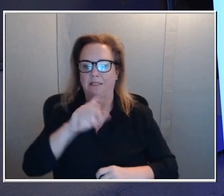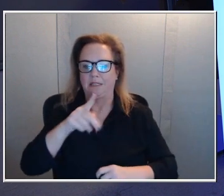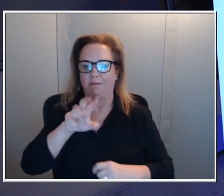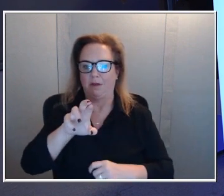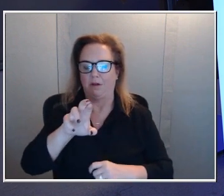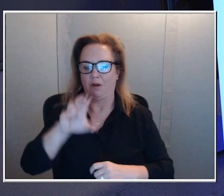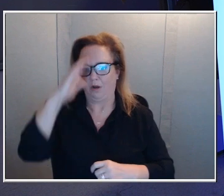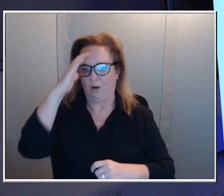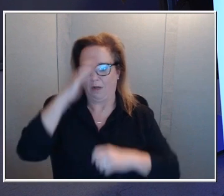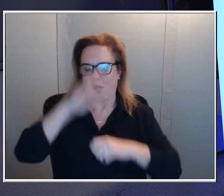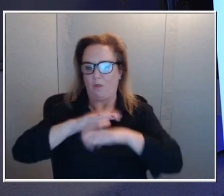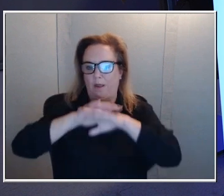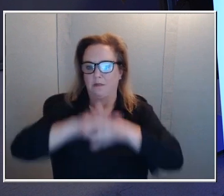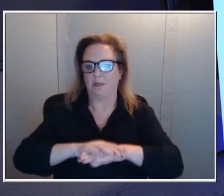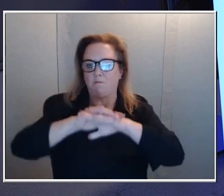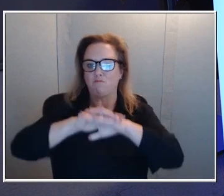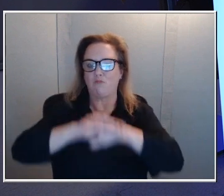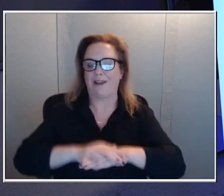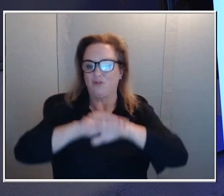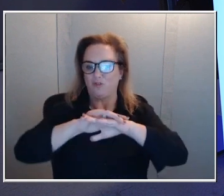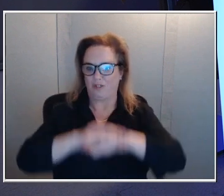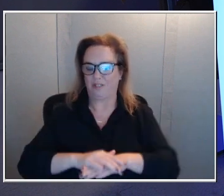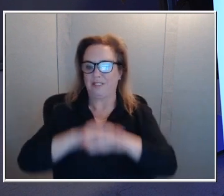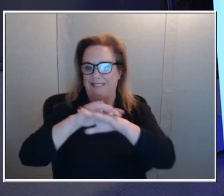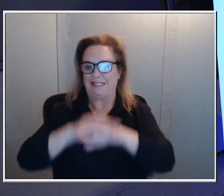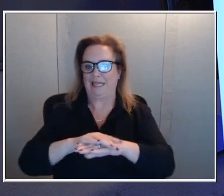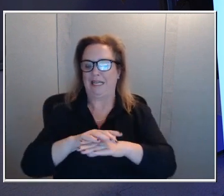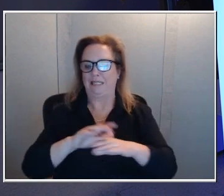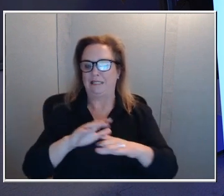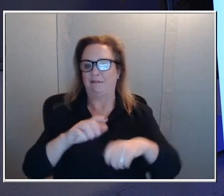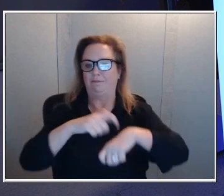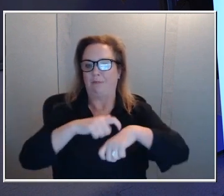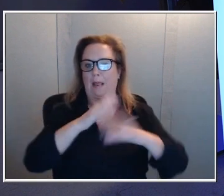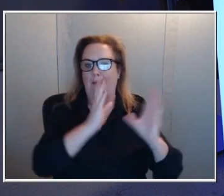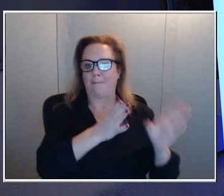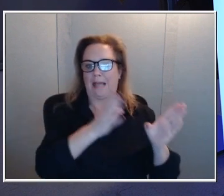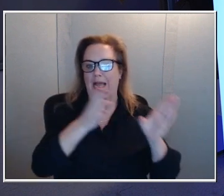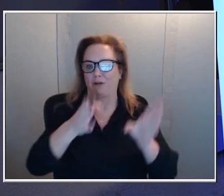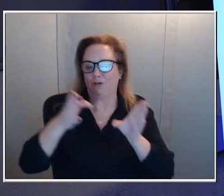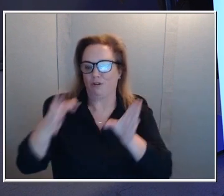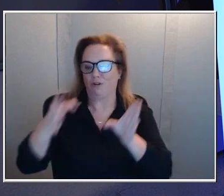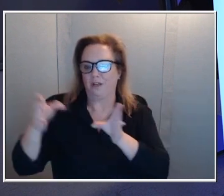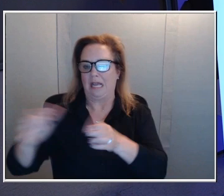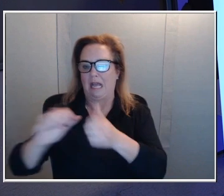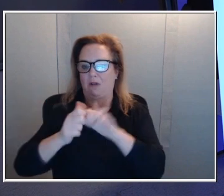these compressions involve a rhythm. There's kind of a way to do it. But are there